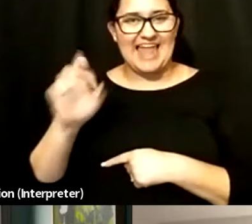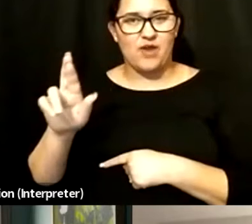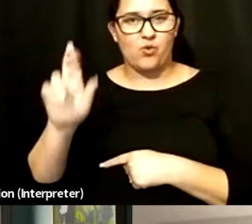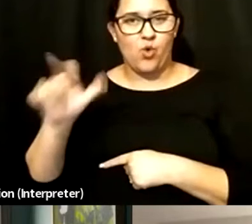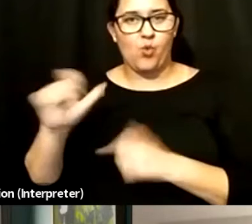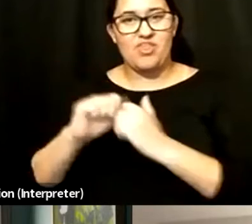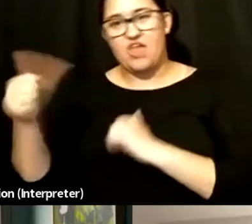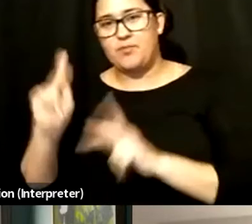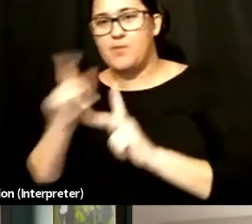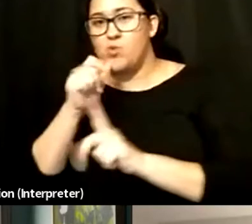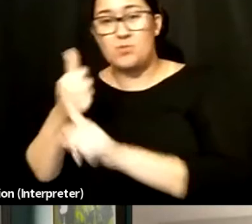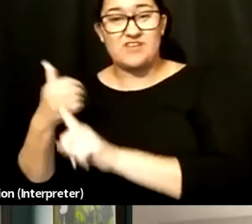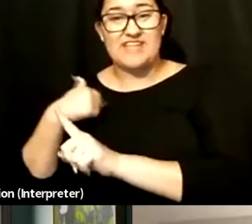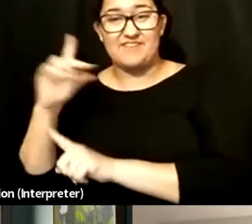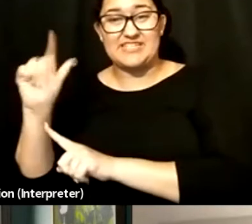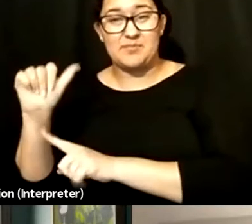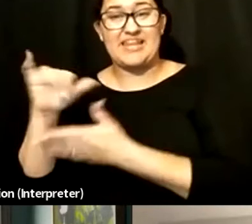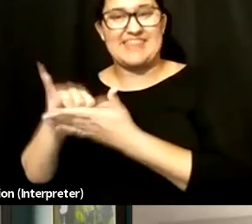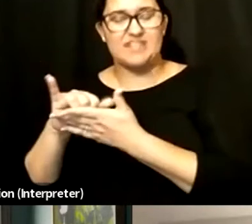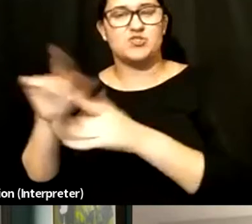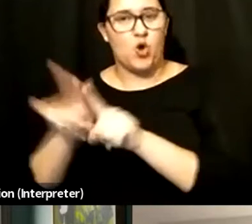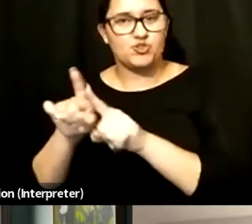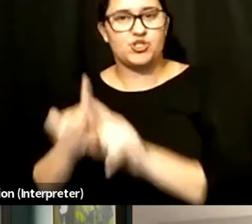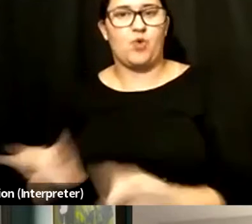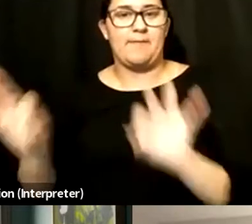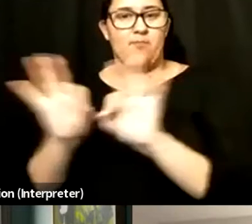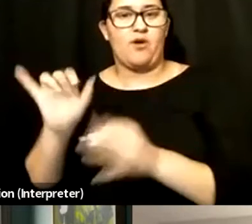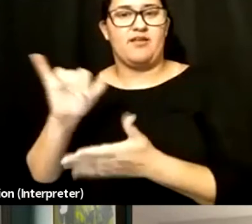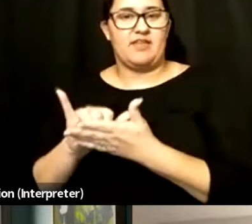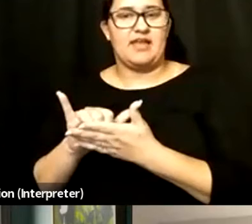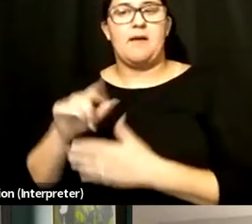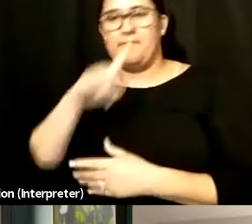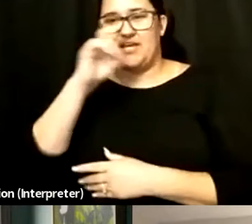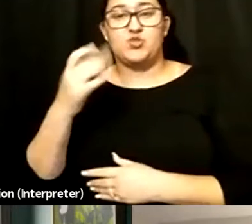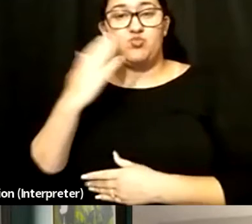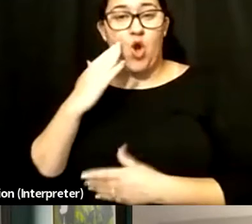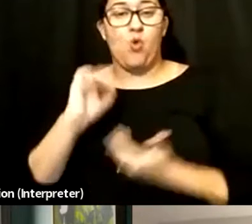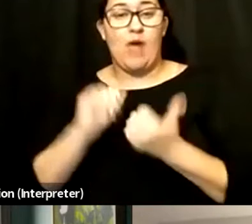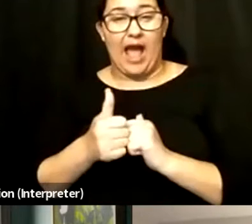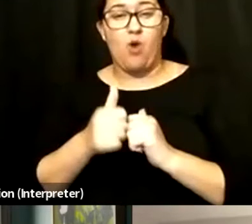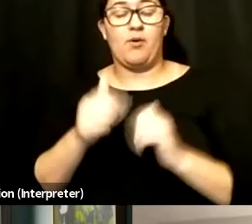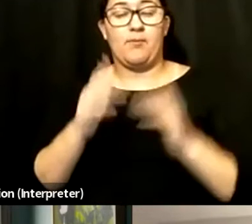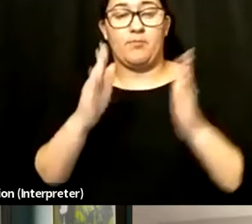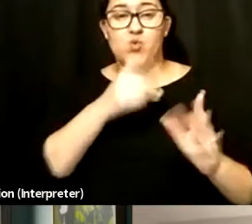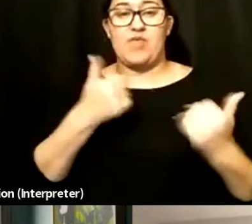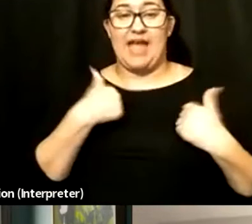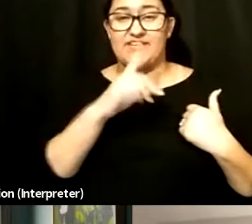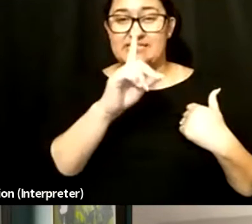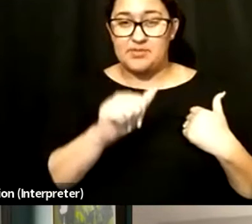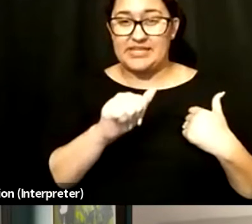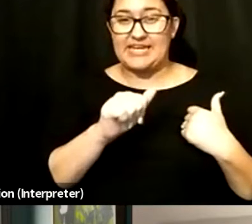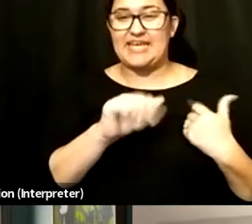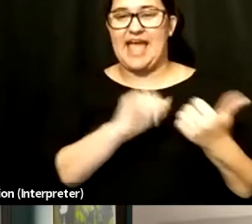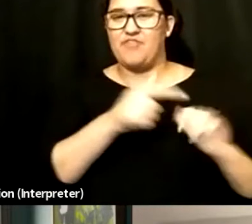who is dealing with internalized ableism based off of how they treat other disabled people. And it's kind of this like policing of